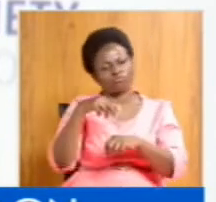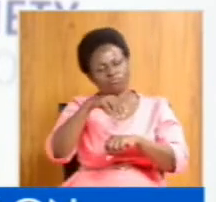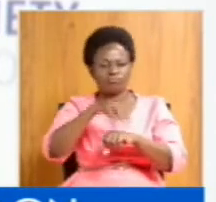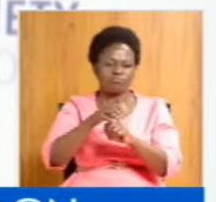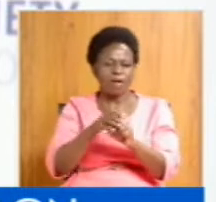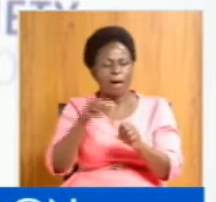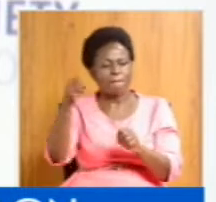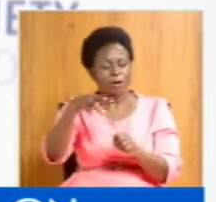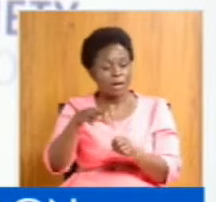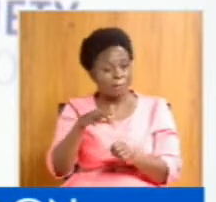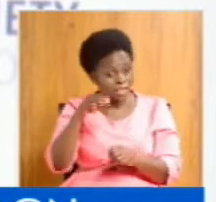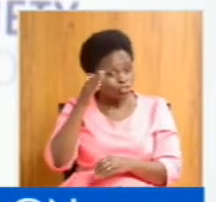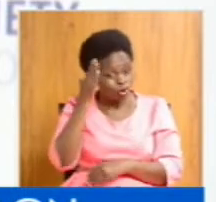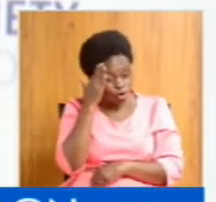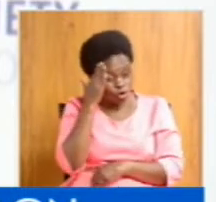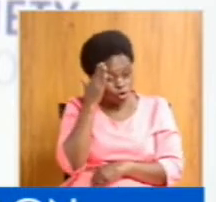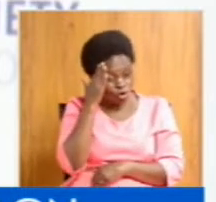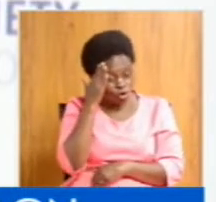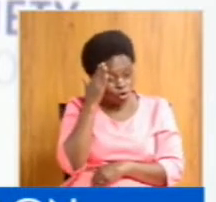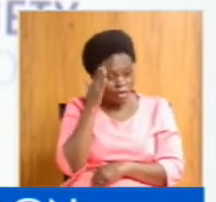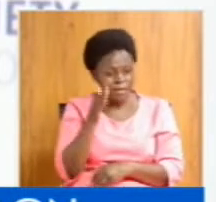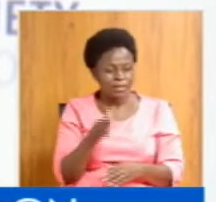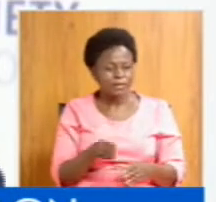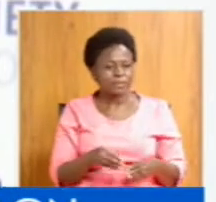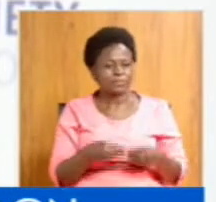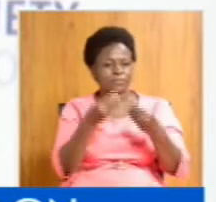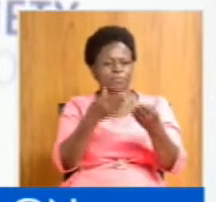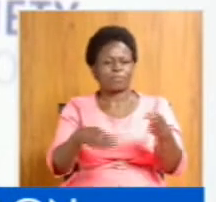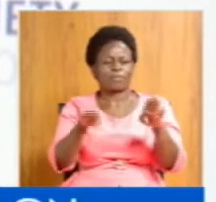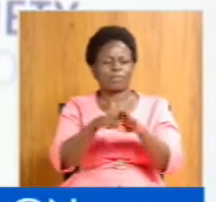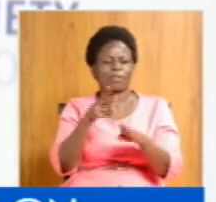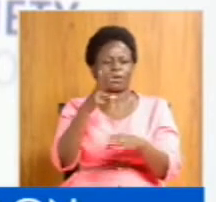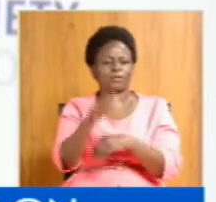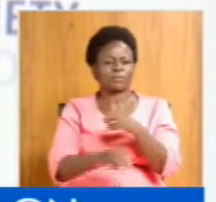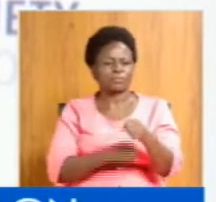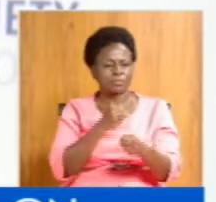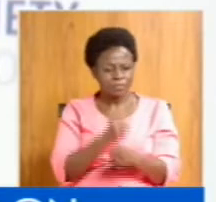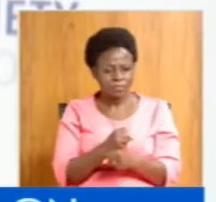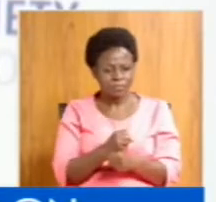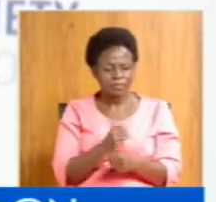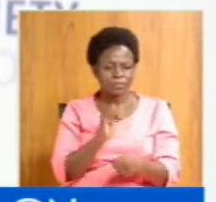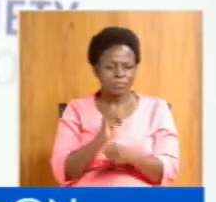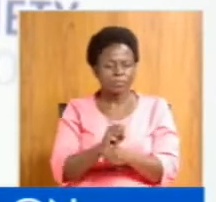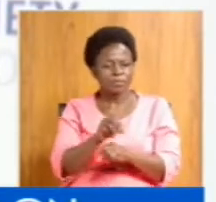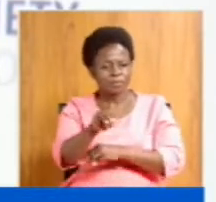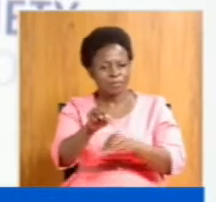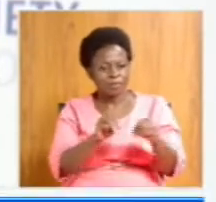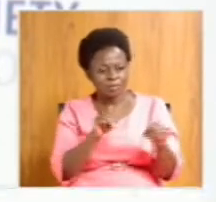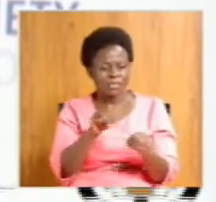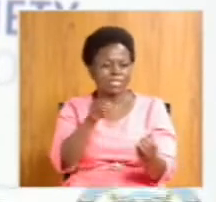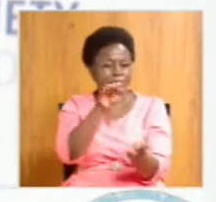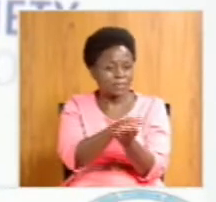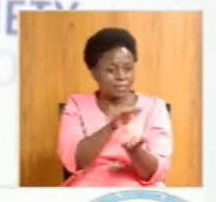But key to note is that it gave out a concession of 20 years for the operation and management and